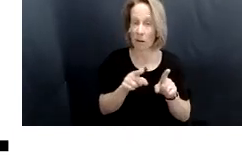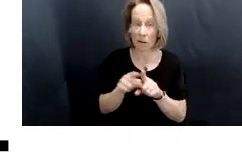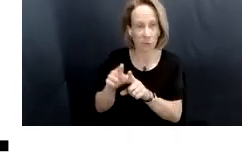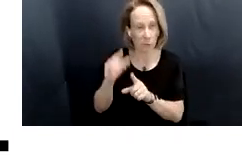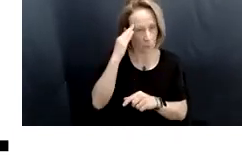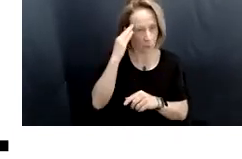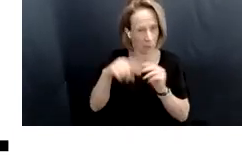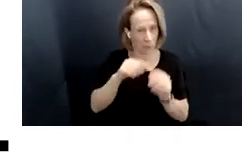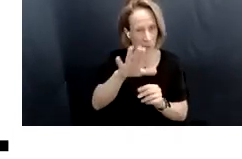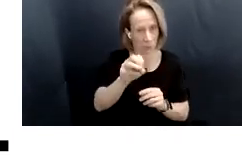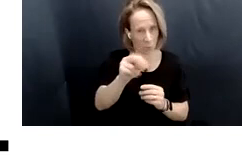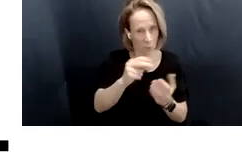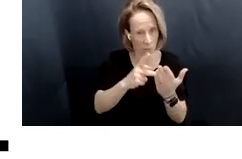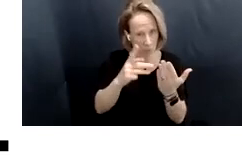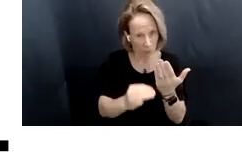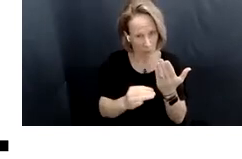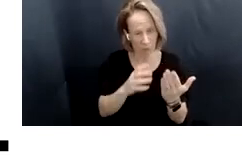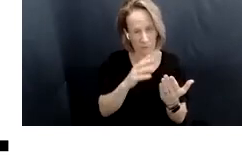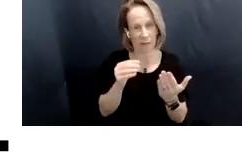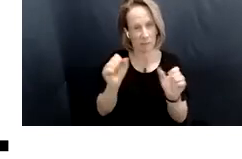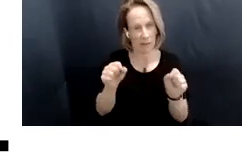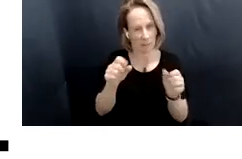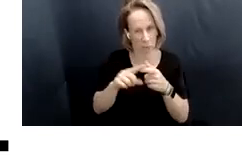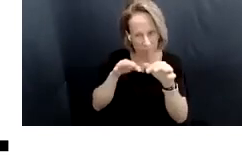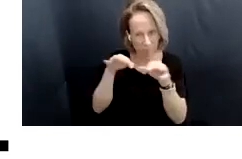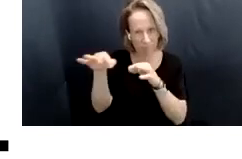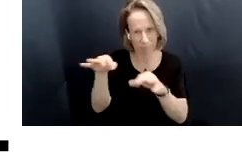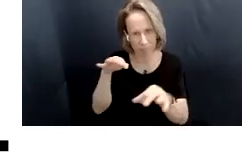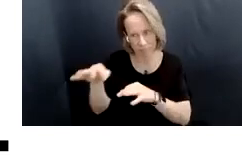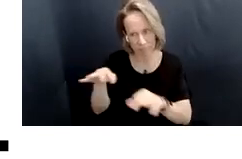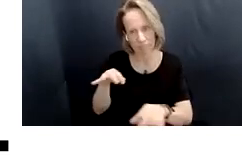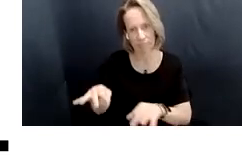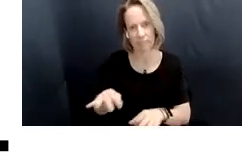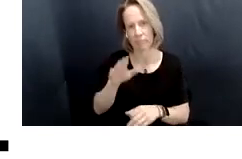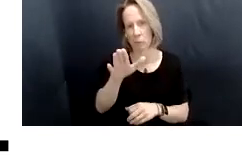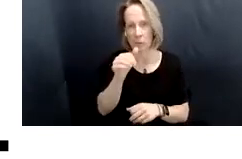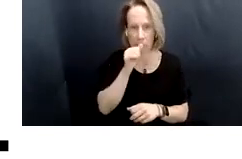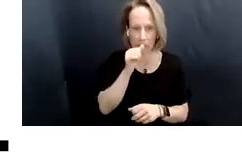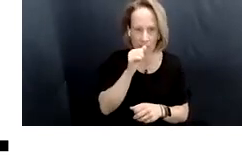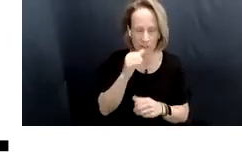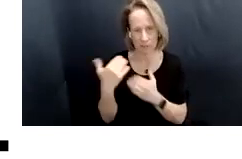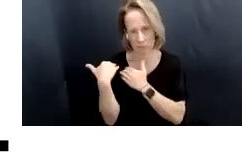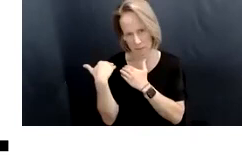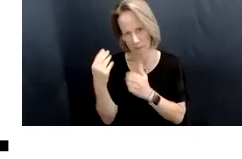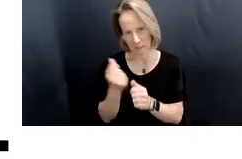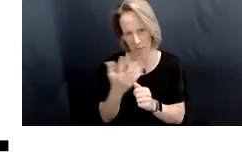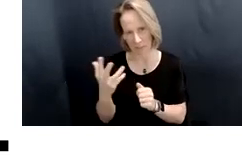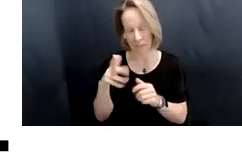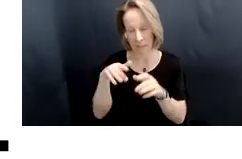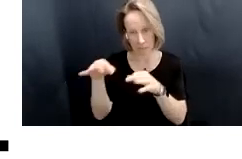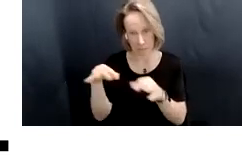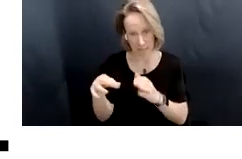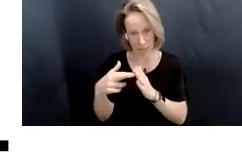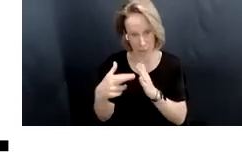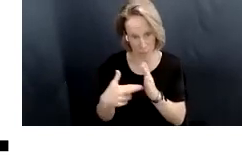and confidentiality obligations. Make sure that you're including these protocols to help the survivor make informed choices